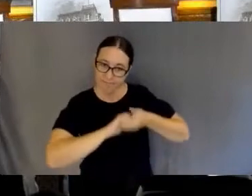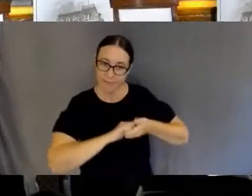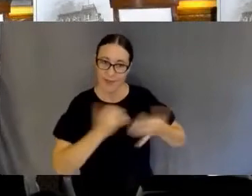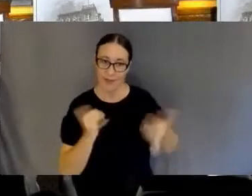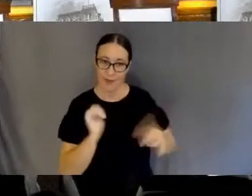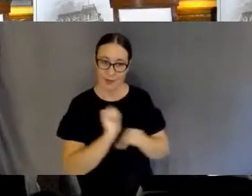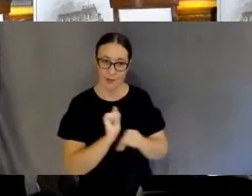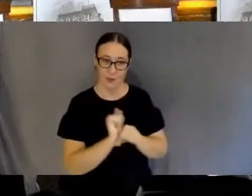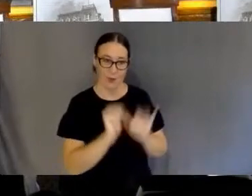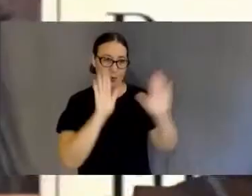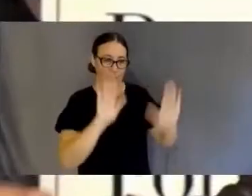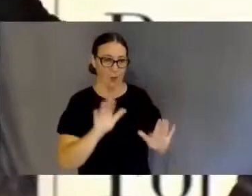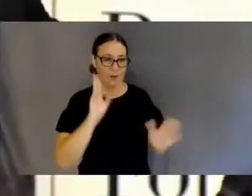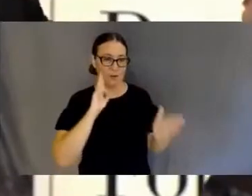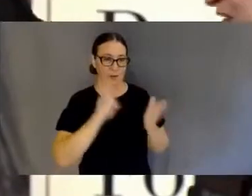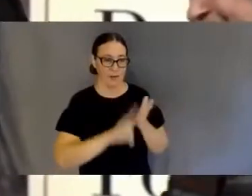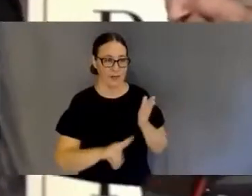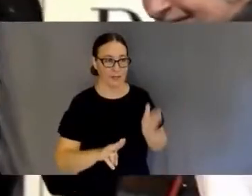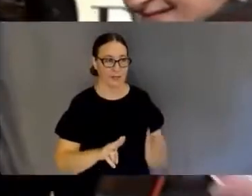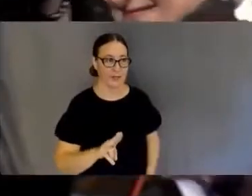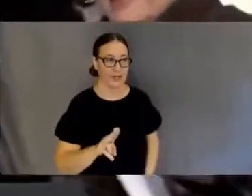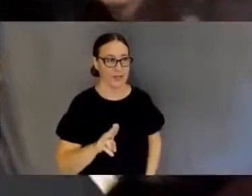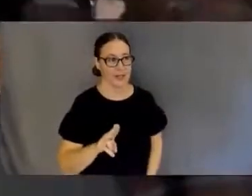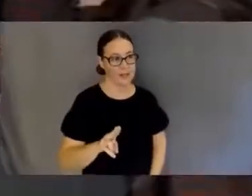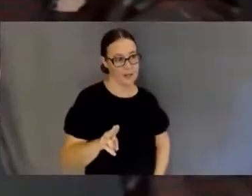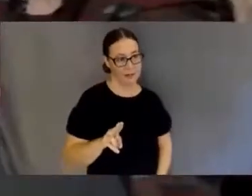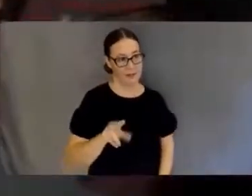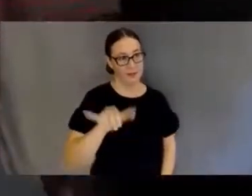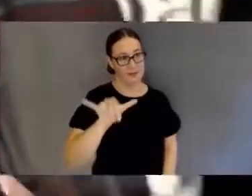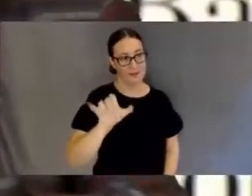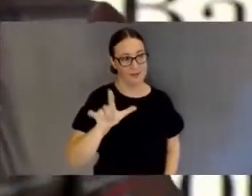great Secretary Janet Yellen.